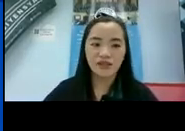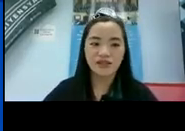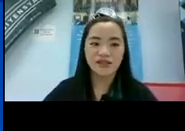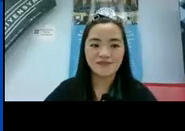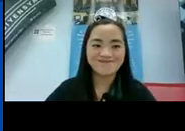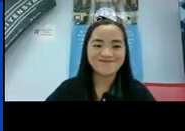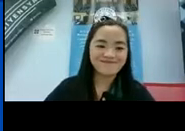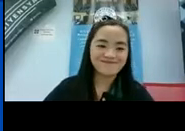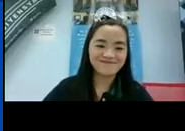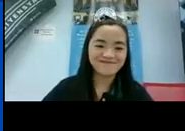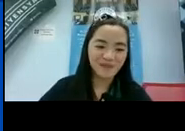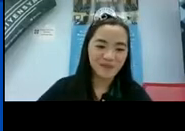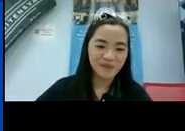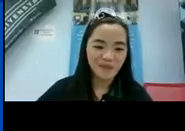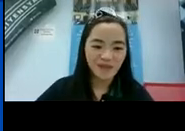3.